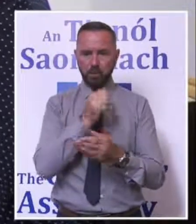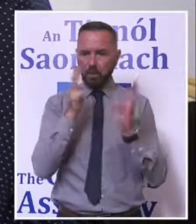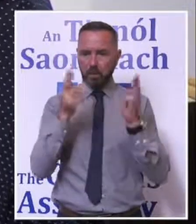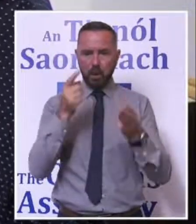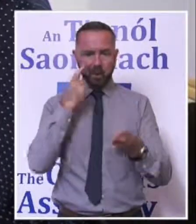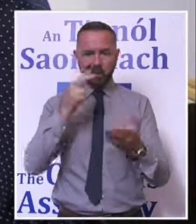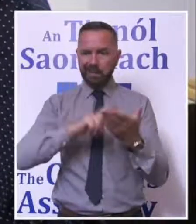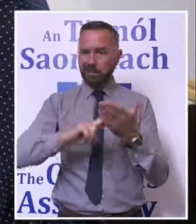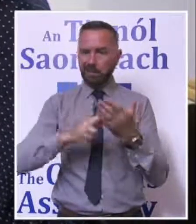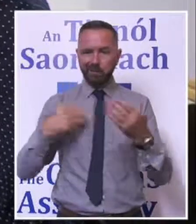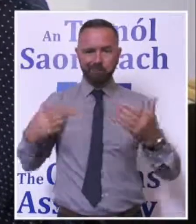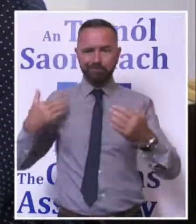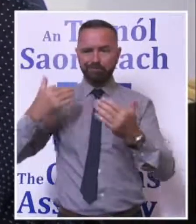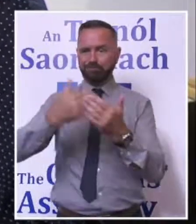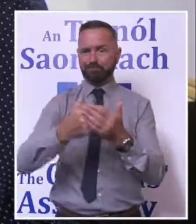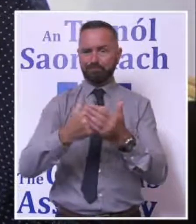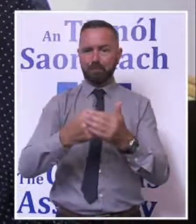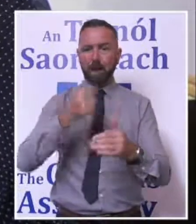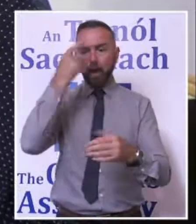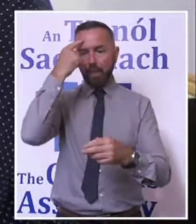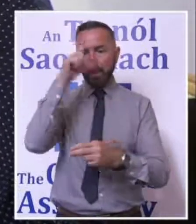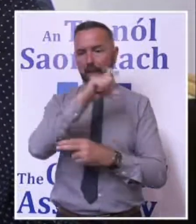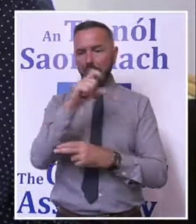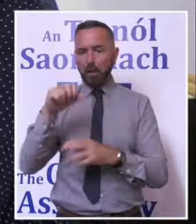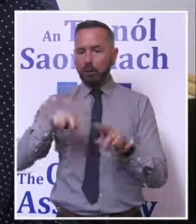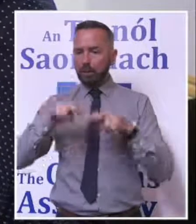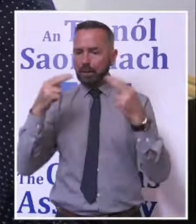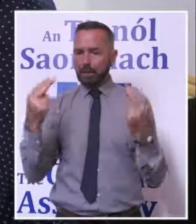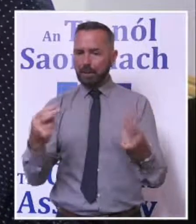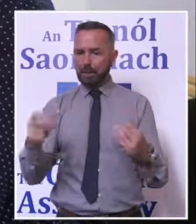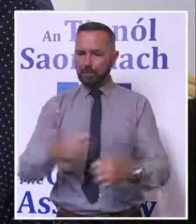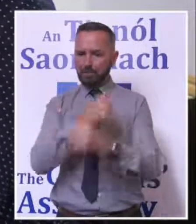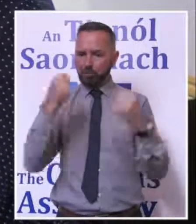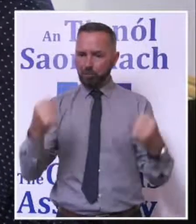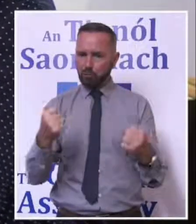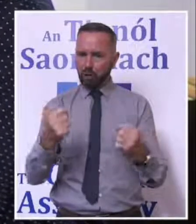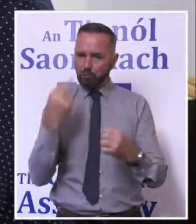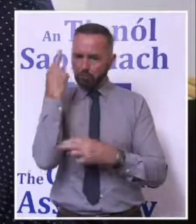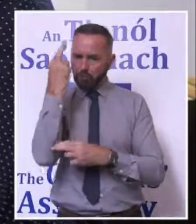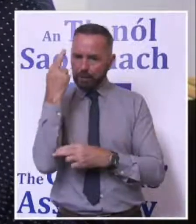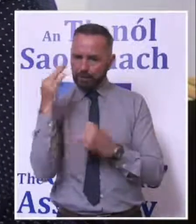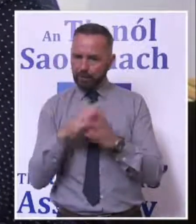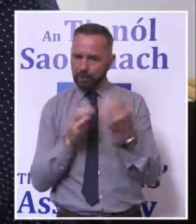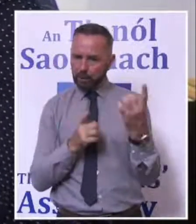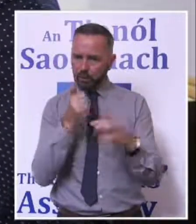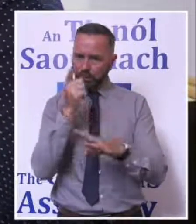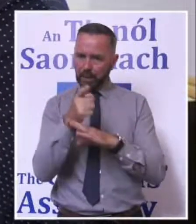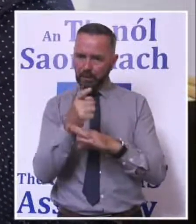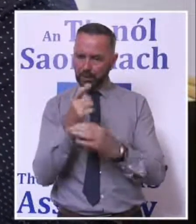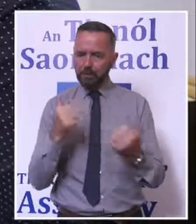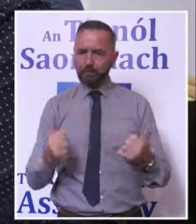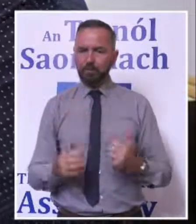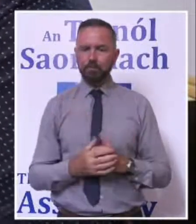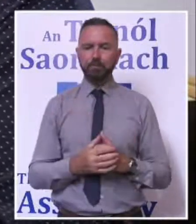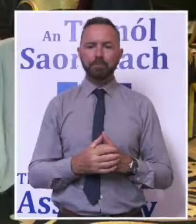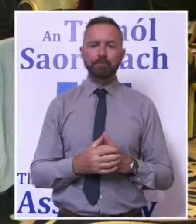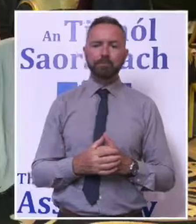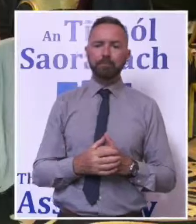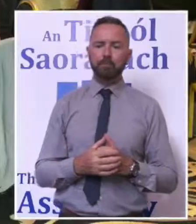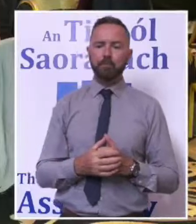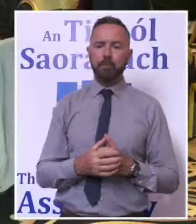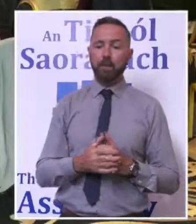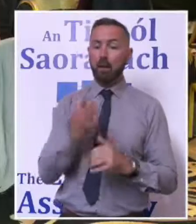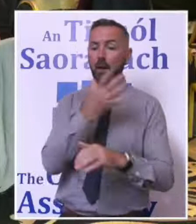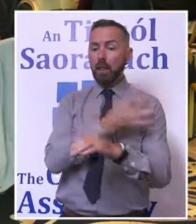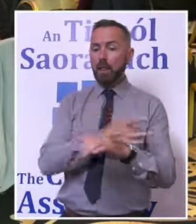used. I think councillors would need very strong justification for doing it. Limerick appointed their